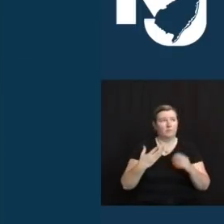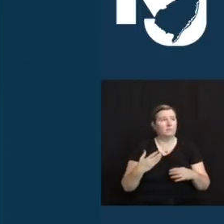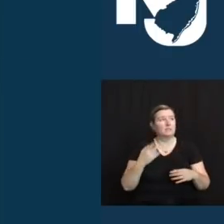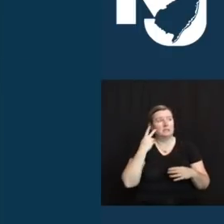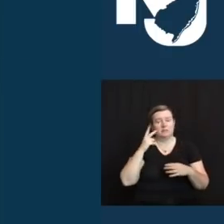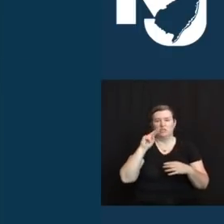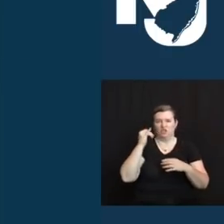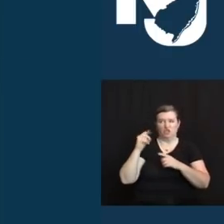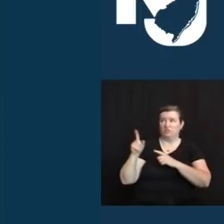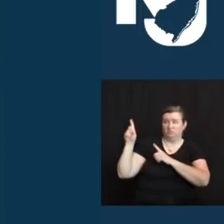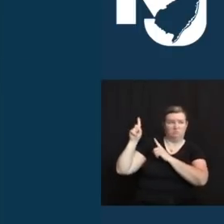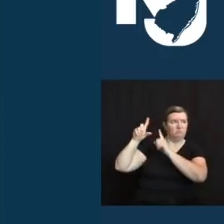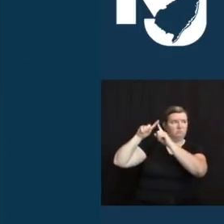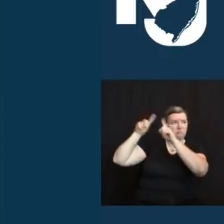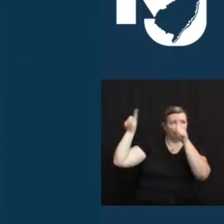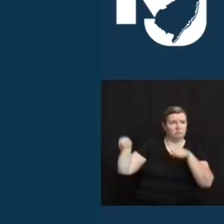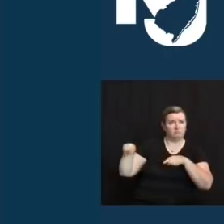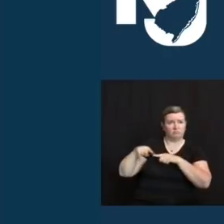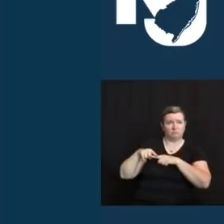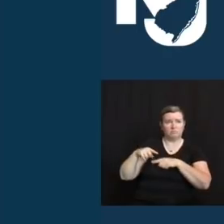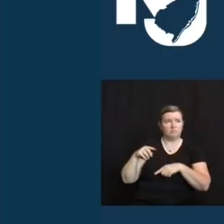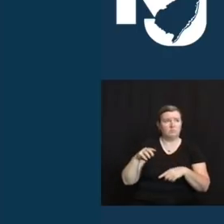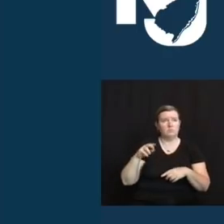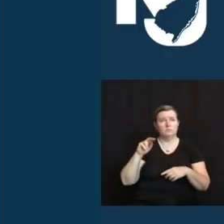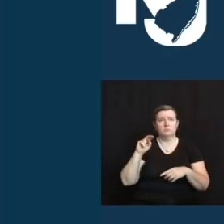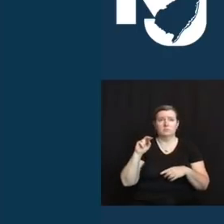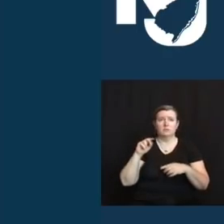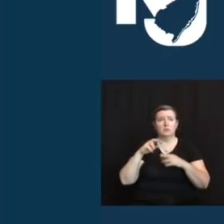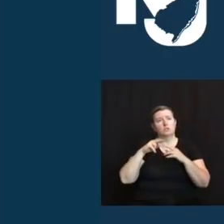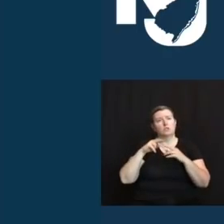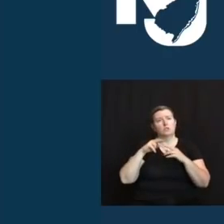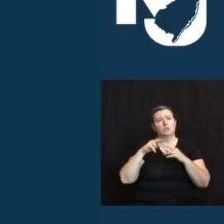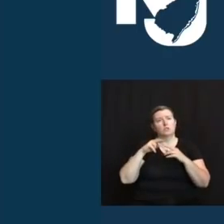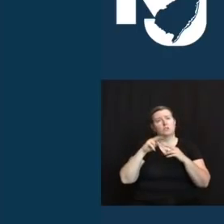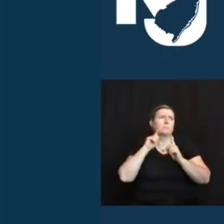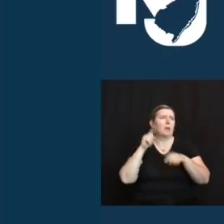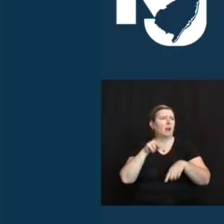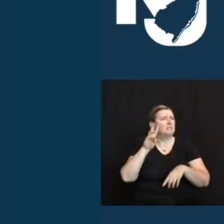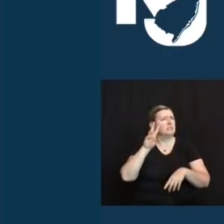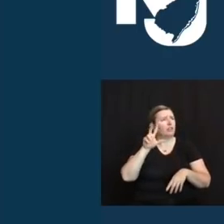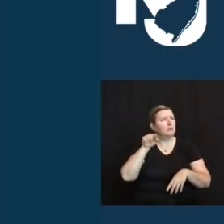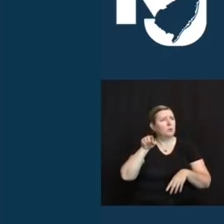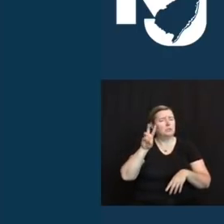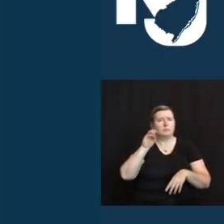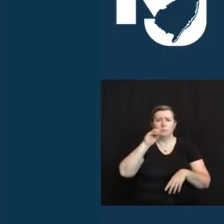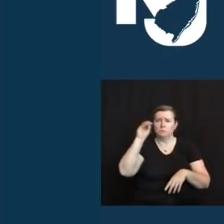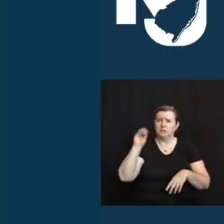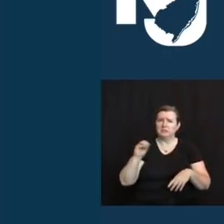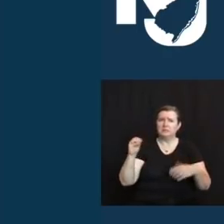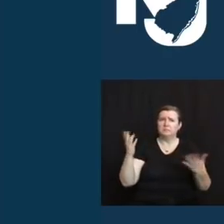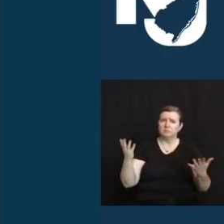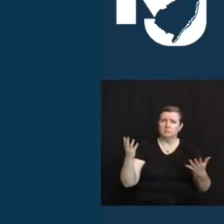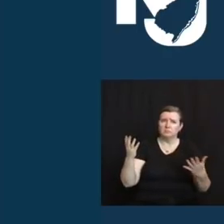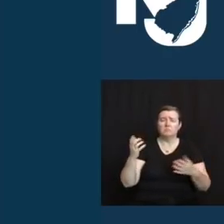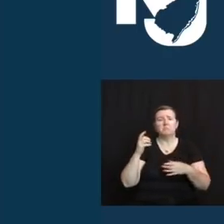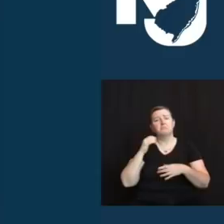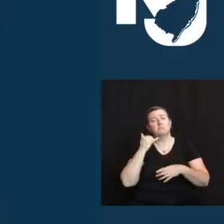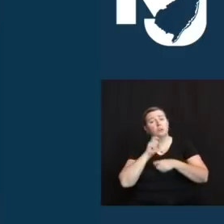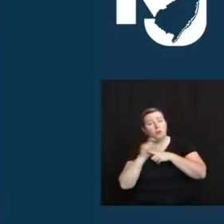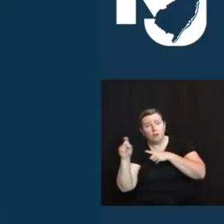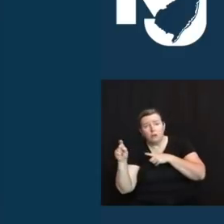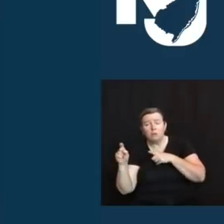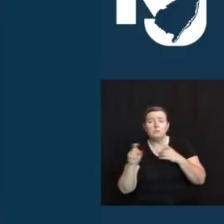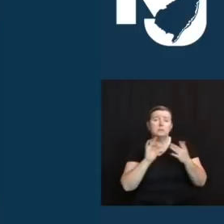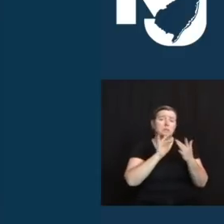63.6% of New Jersey households have responded to the census, either online or over the phone. We continue to run ahead of the